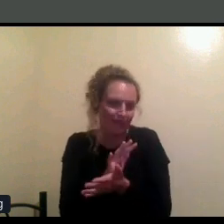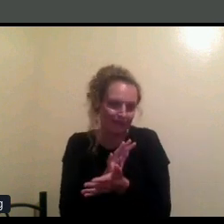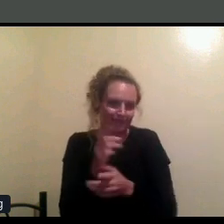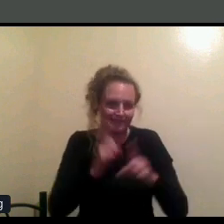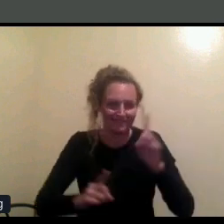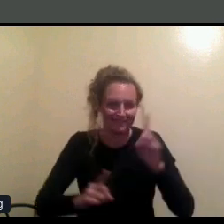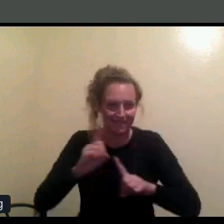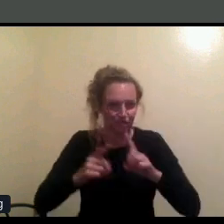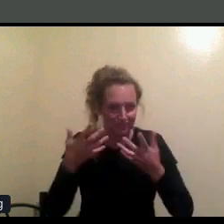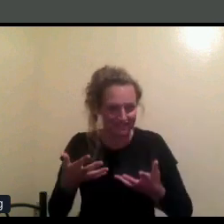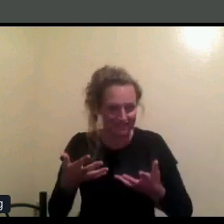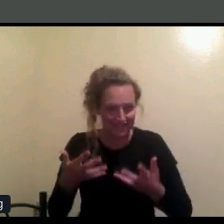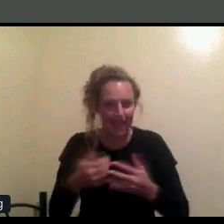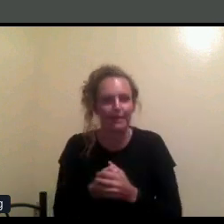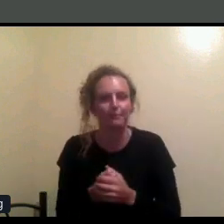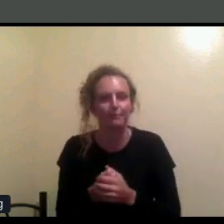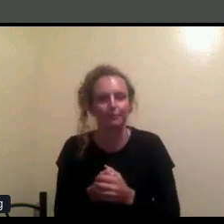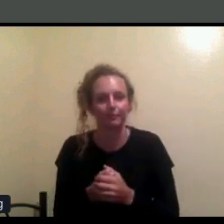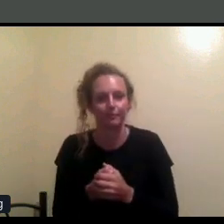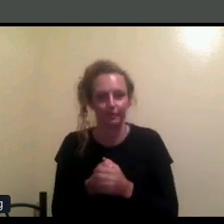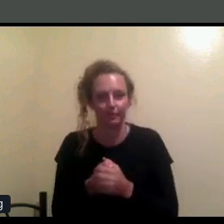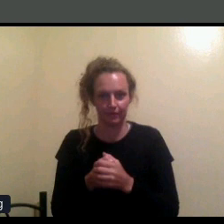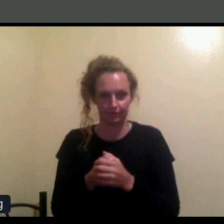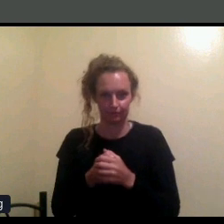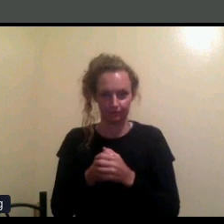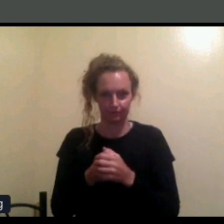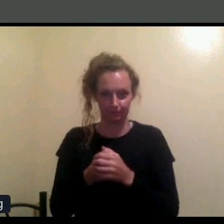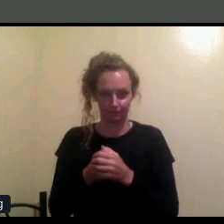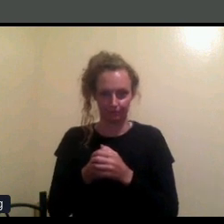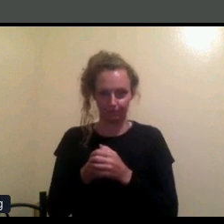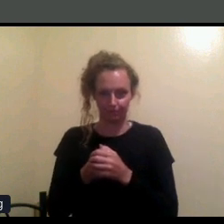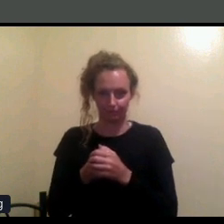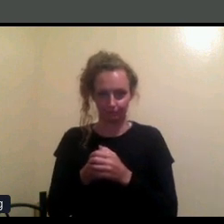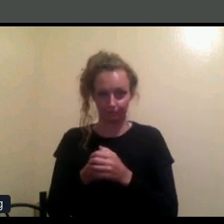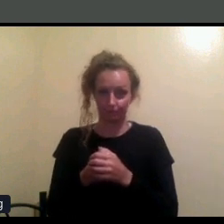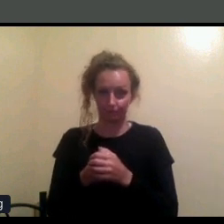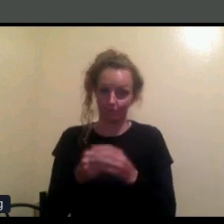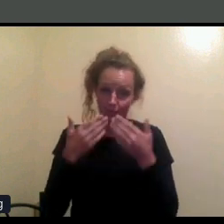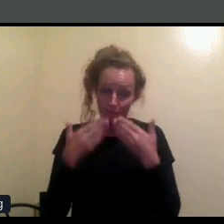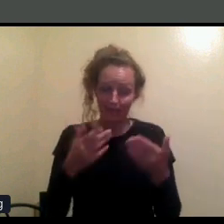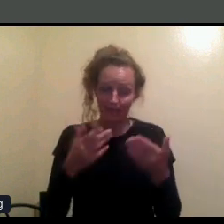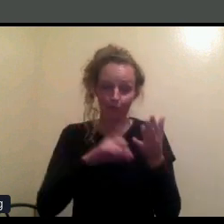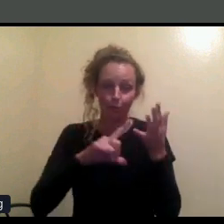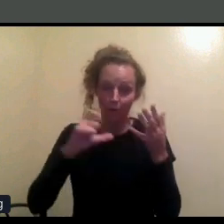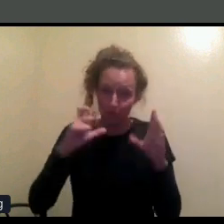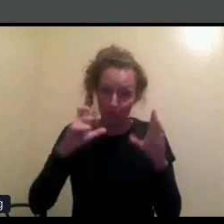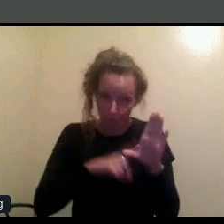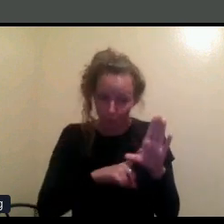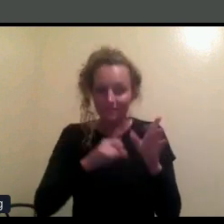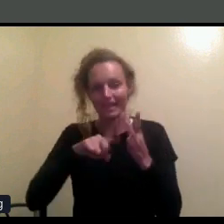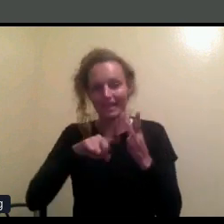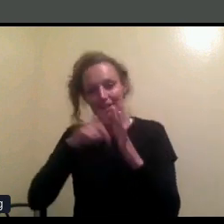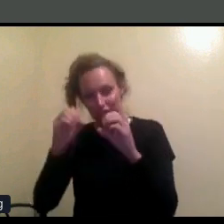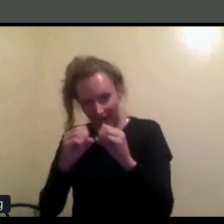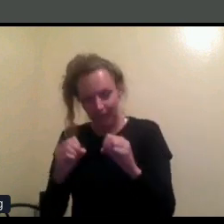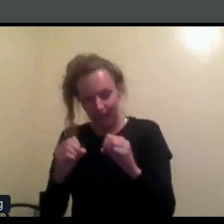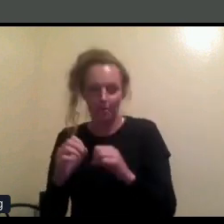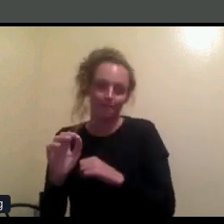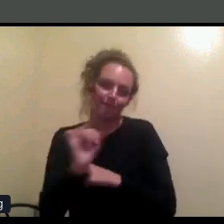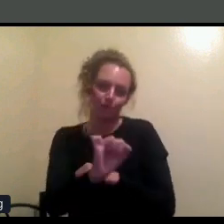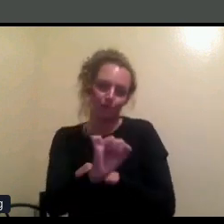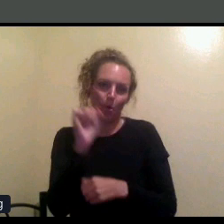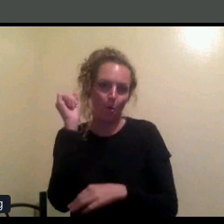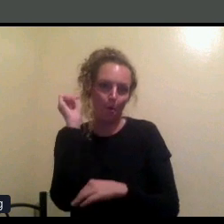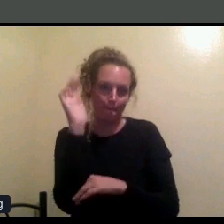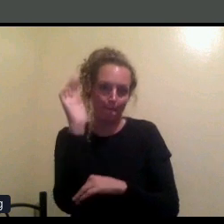further questions coming through. So yeah, really, I just want to again thank you, Lucy and Jacob, for your presentation. Replay will